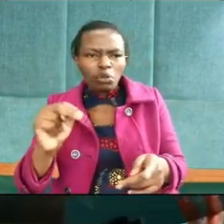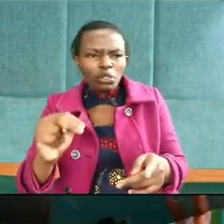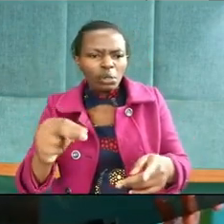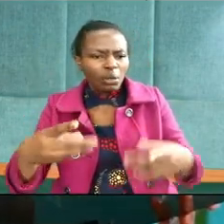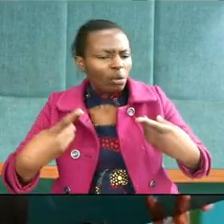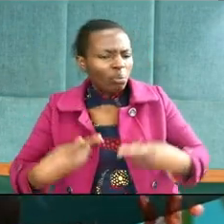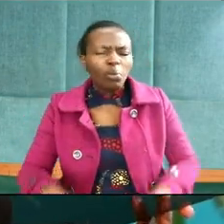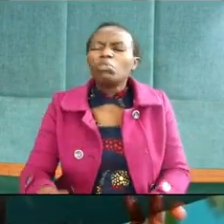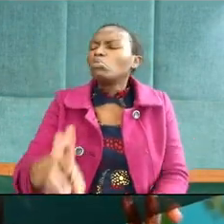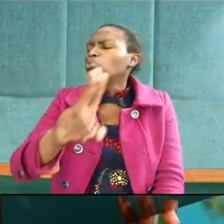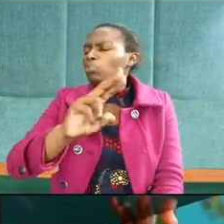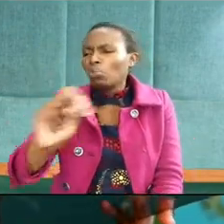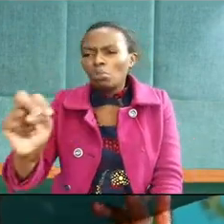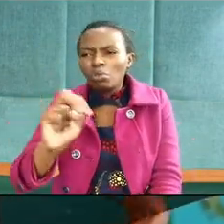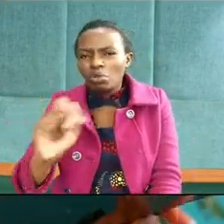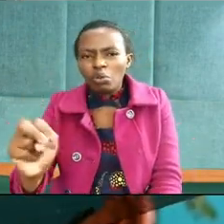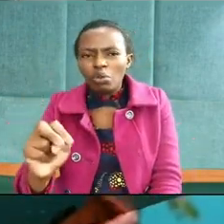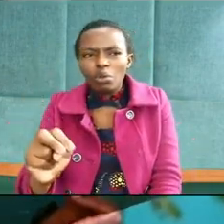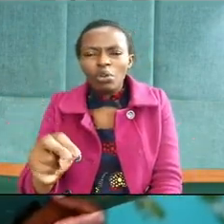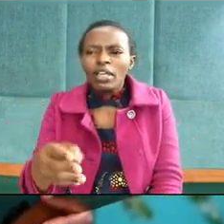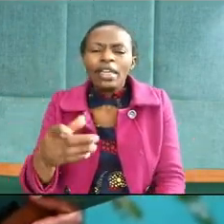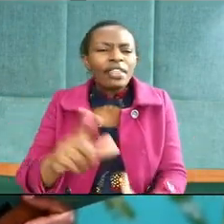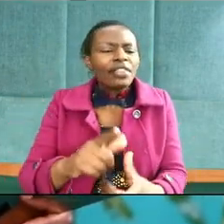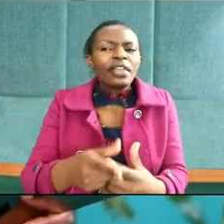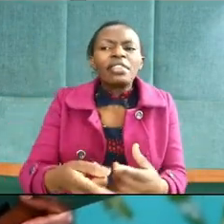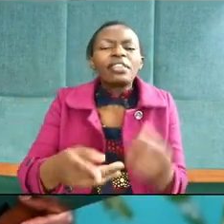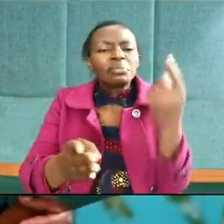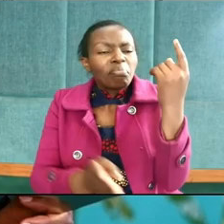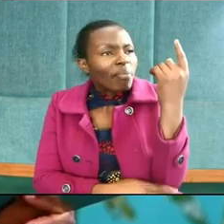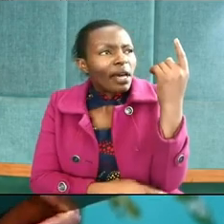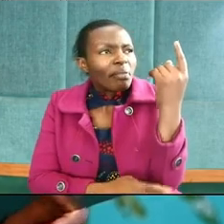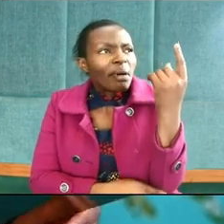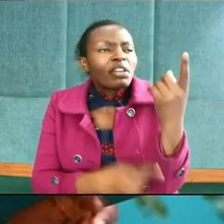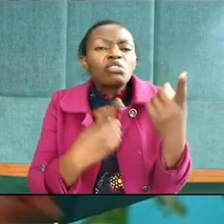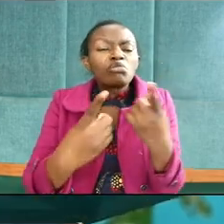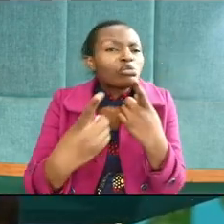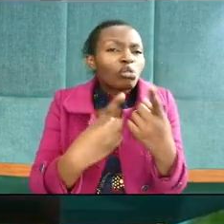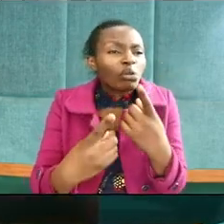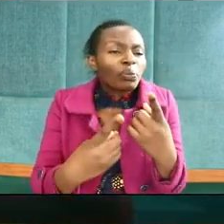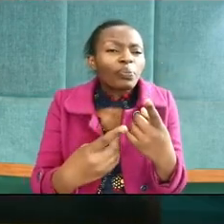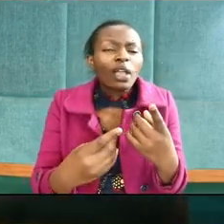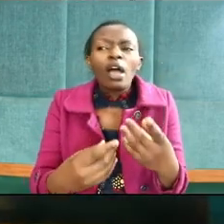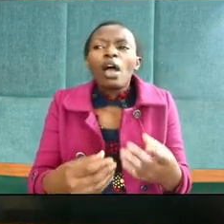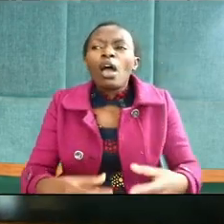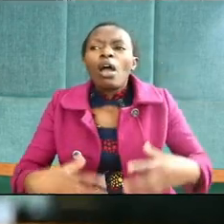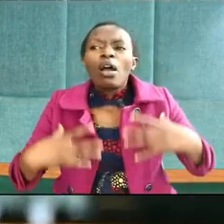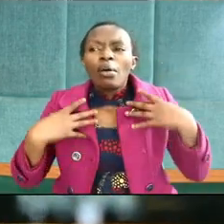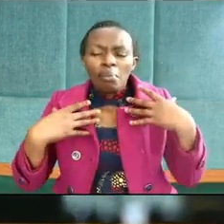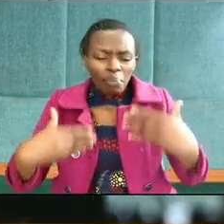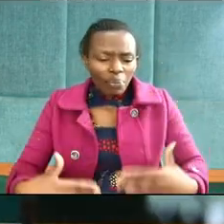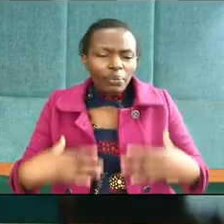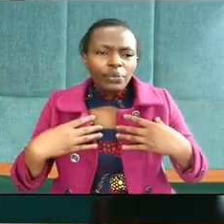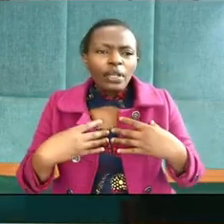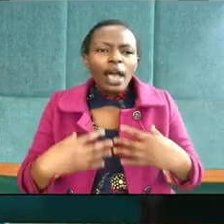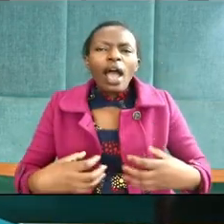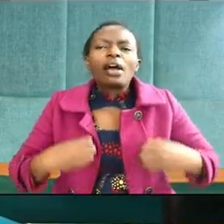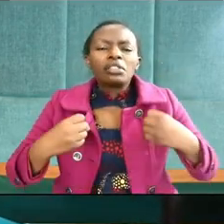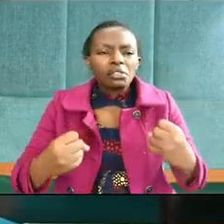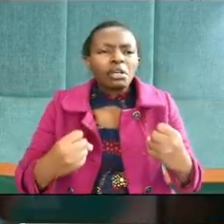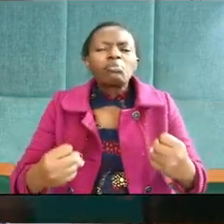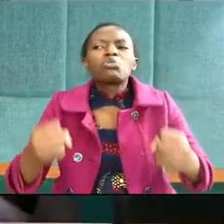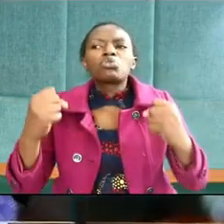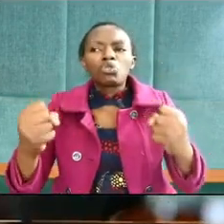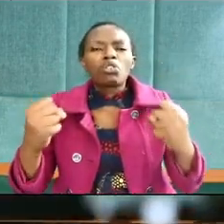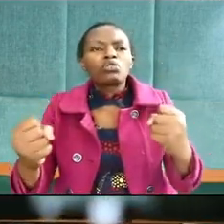and the masculine ones are not yet born. There will still be some young people who will come